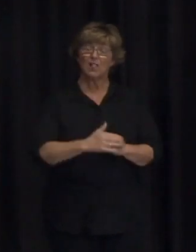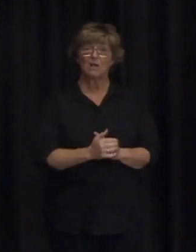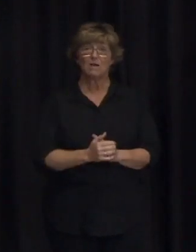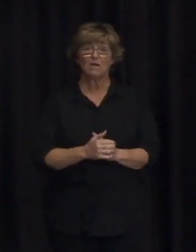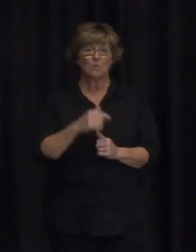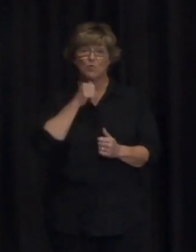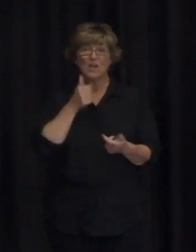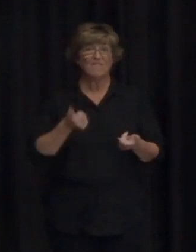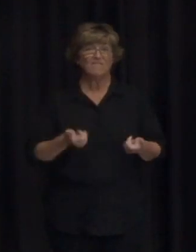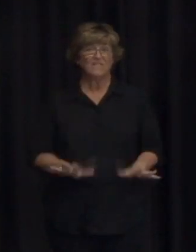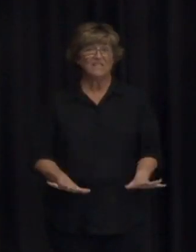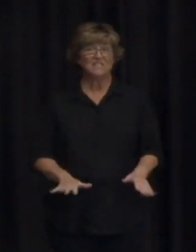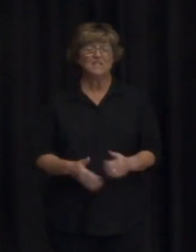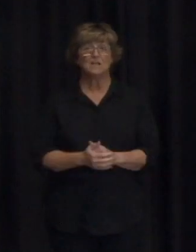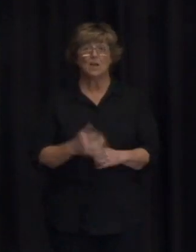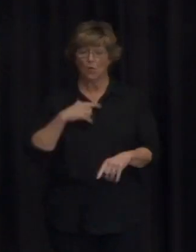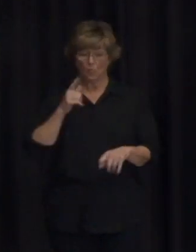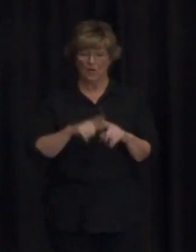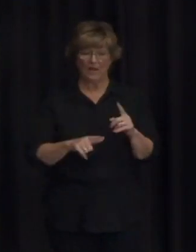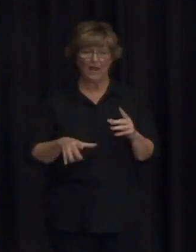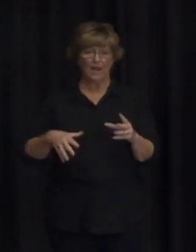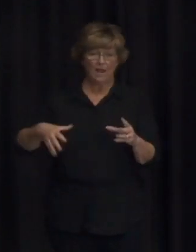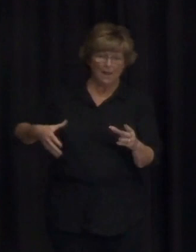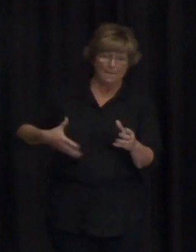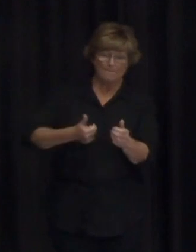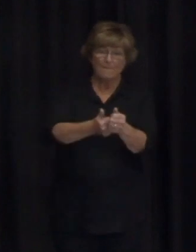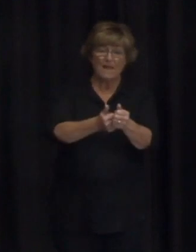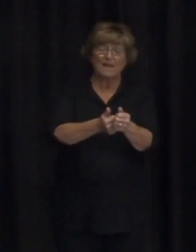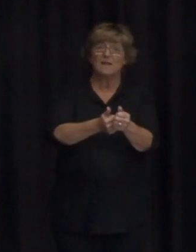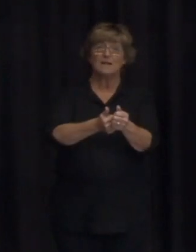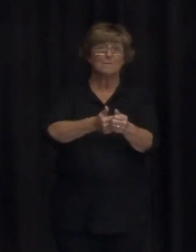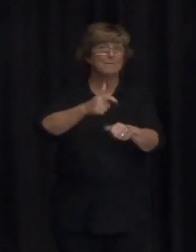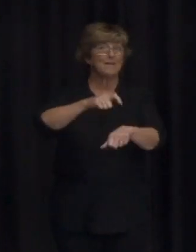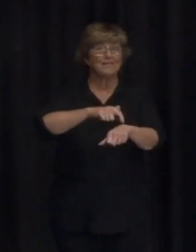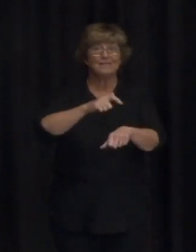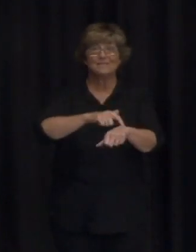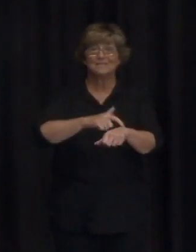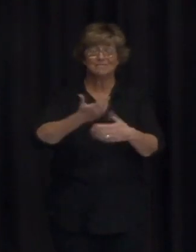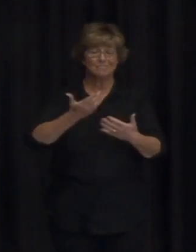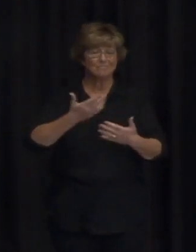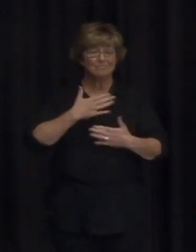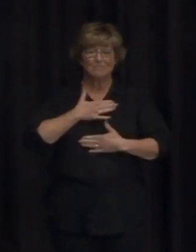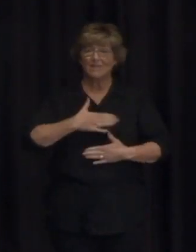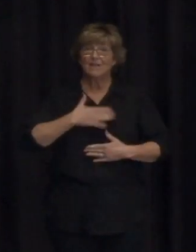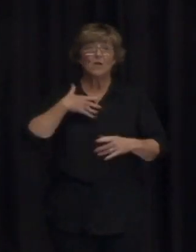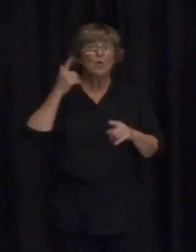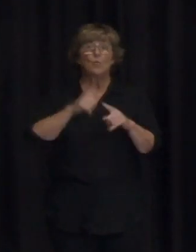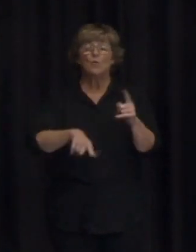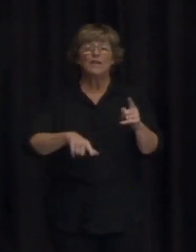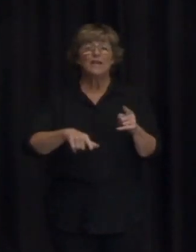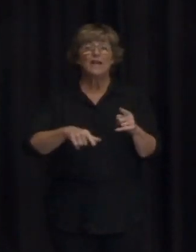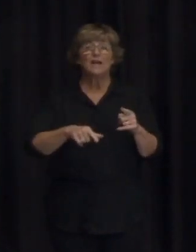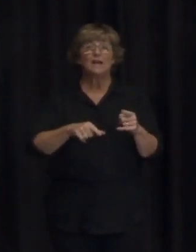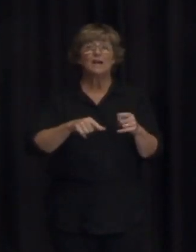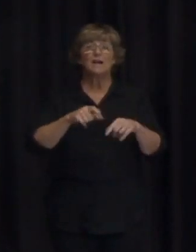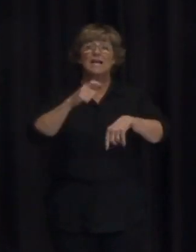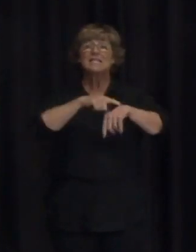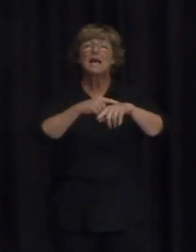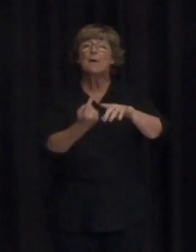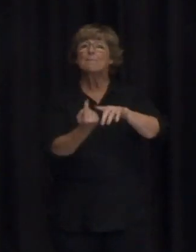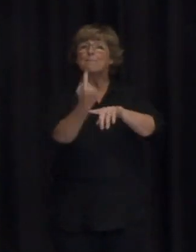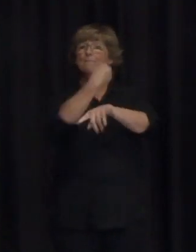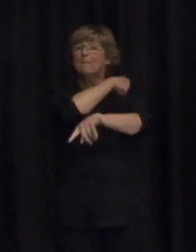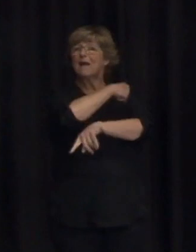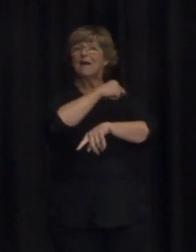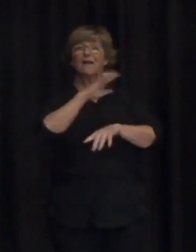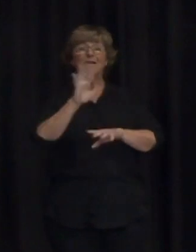not done. We cannot make up the time, not really, not physically. We cannot turn the clock back and make up the time that